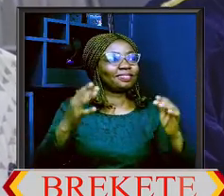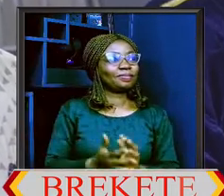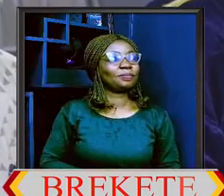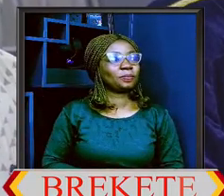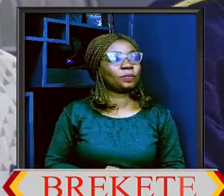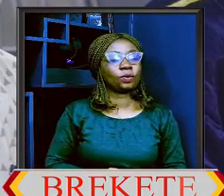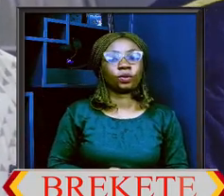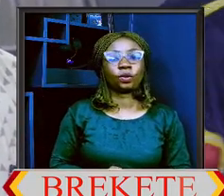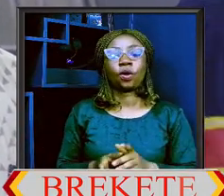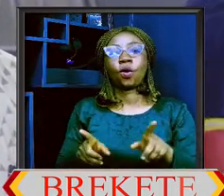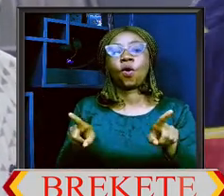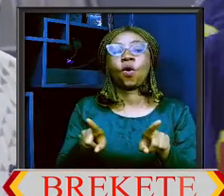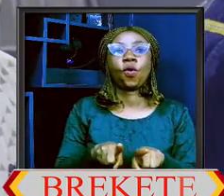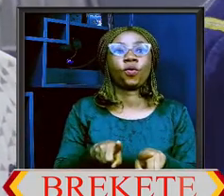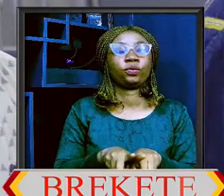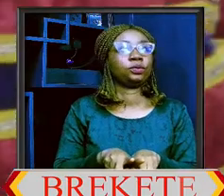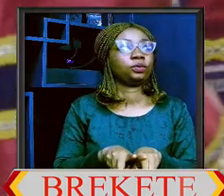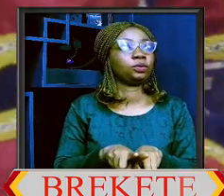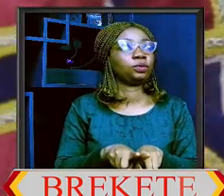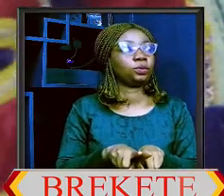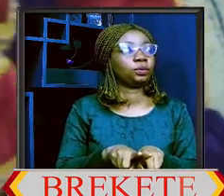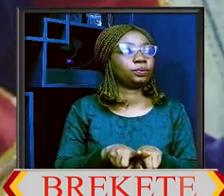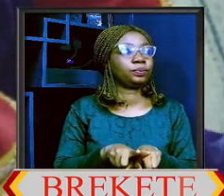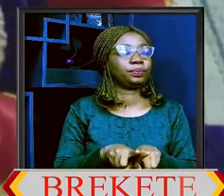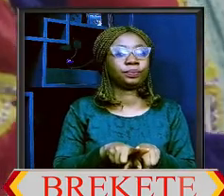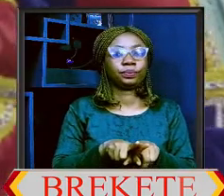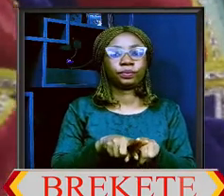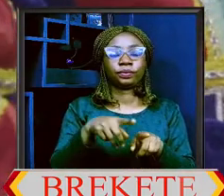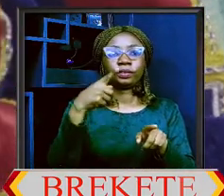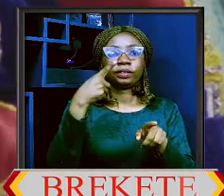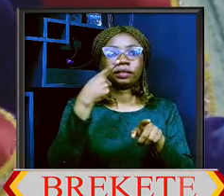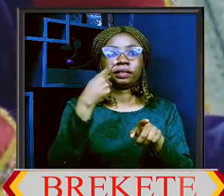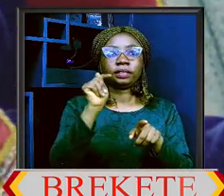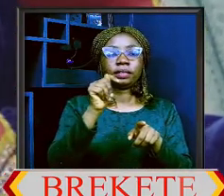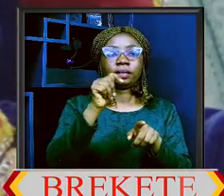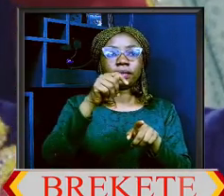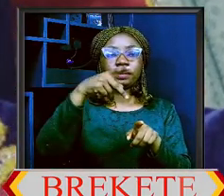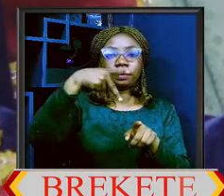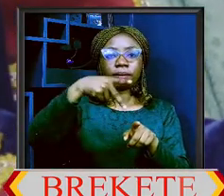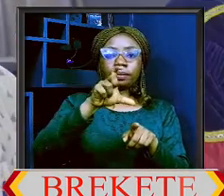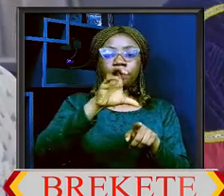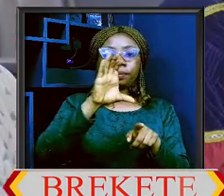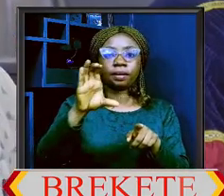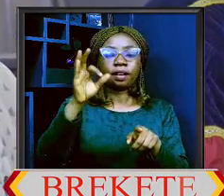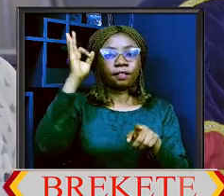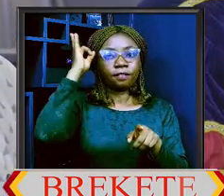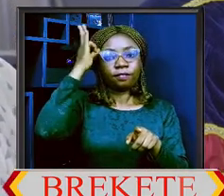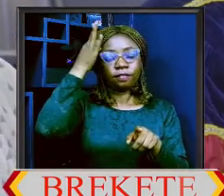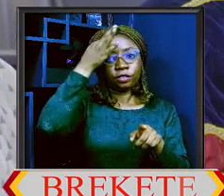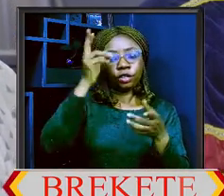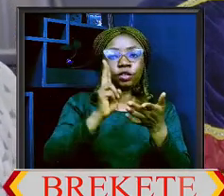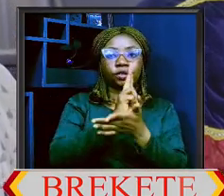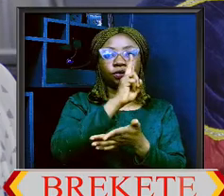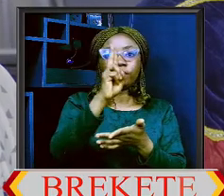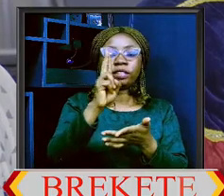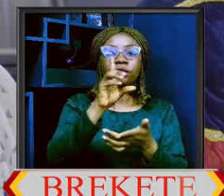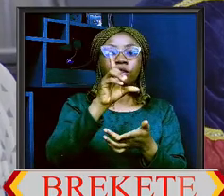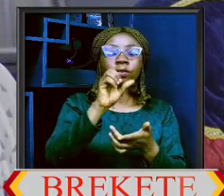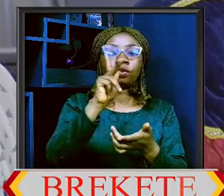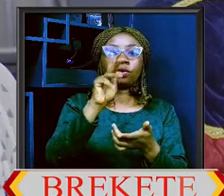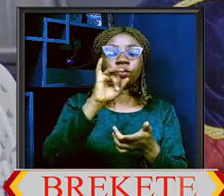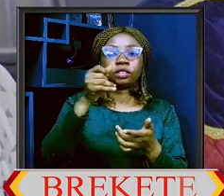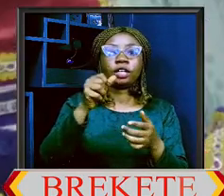sir also uh the plugs are federal University Lo doctor of